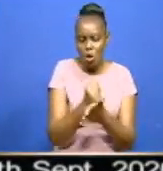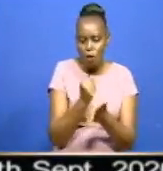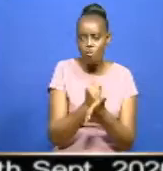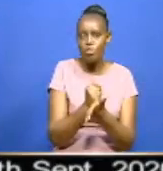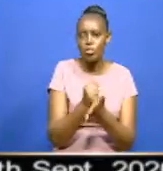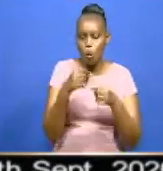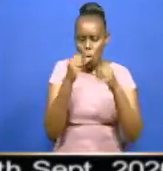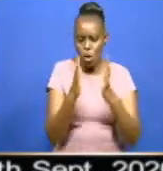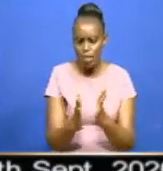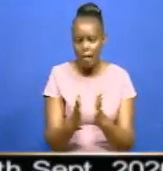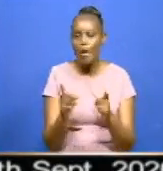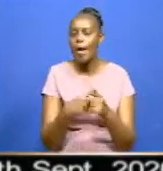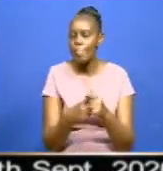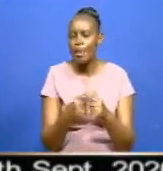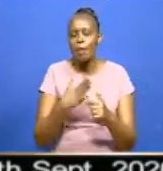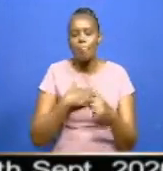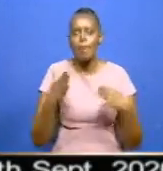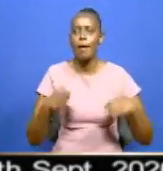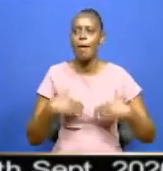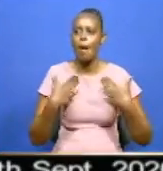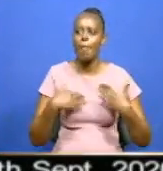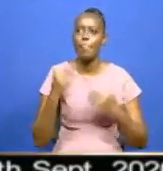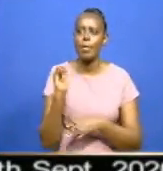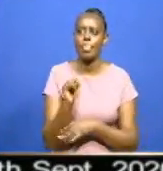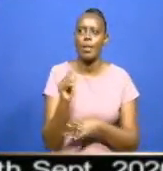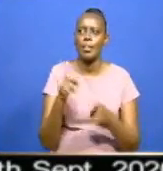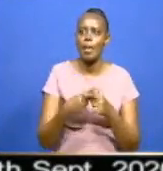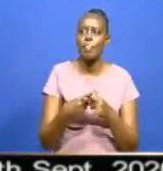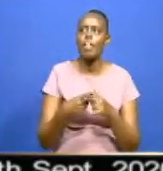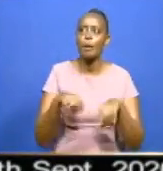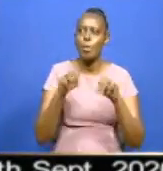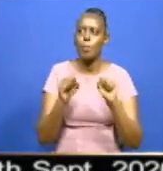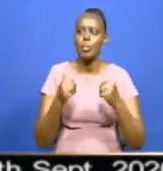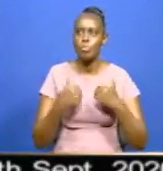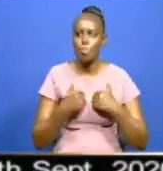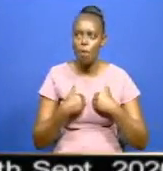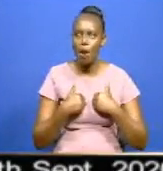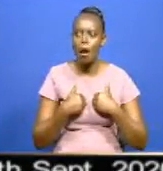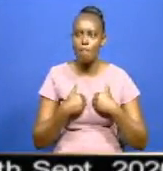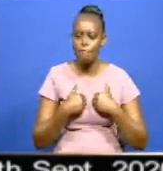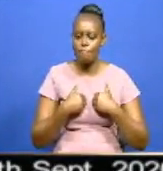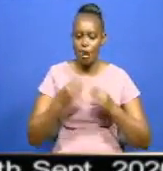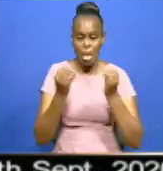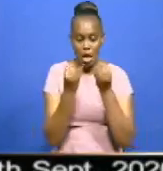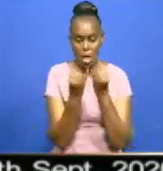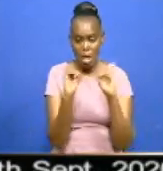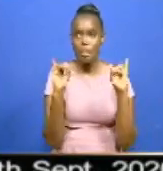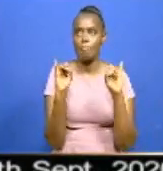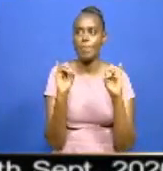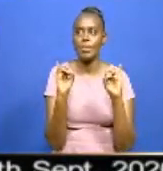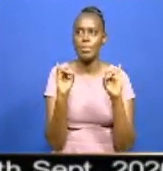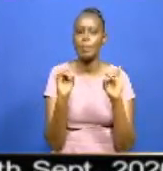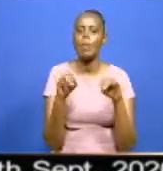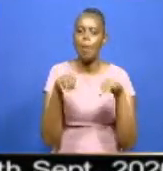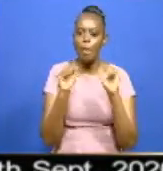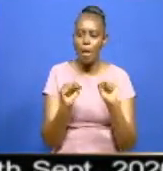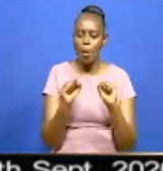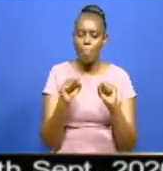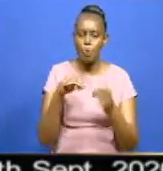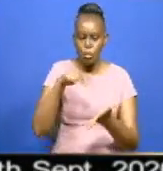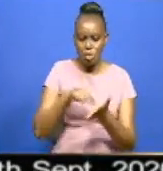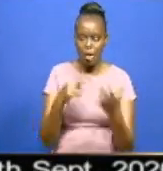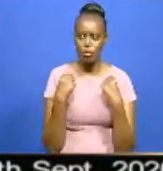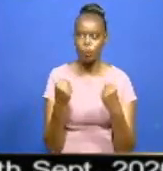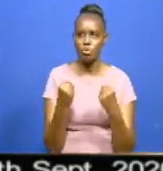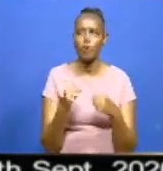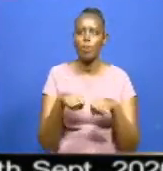bearer, then I'm very happy that then she will have her independence and she will be able to stand very firm,